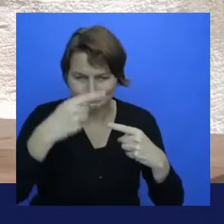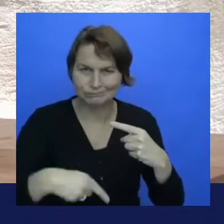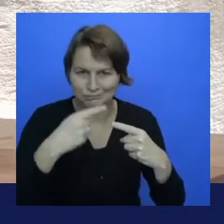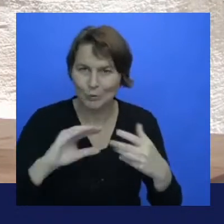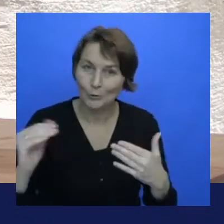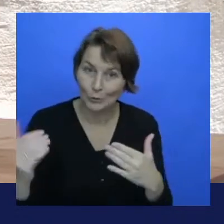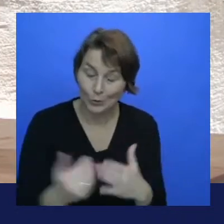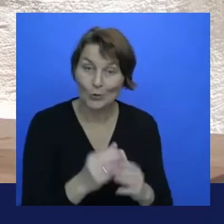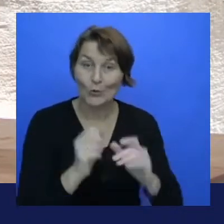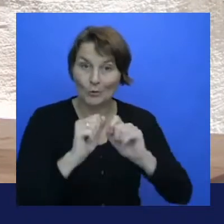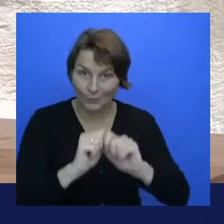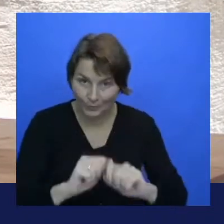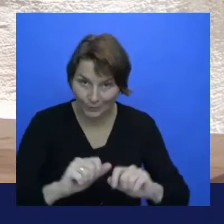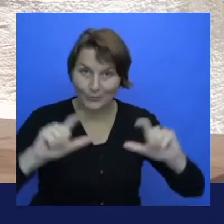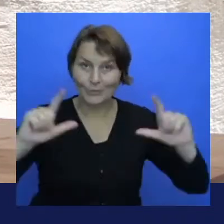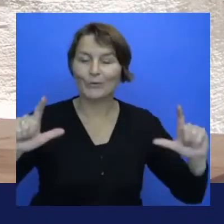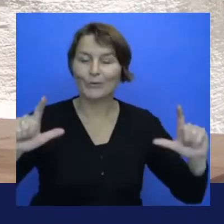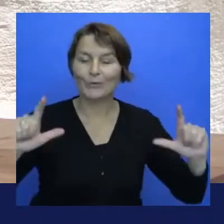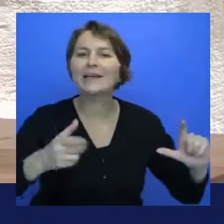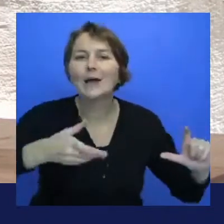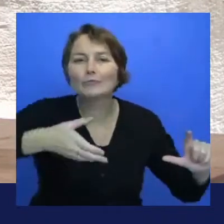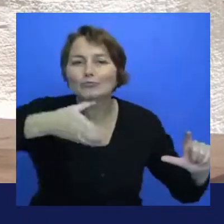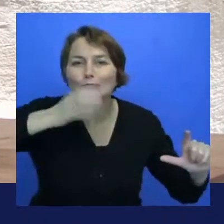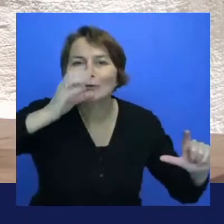to you soon in a couple of minutes.